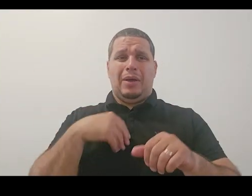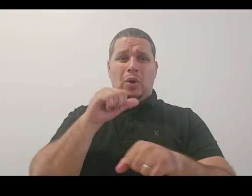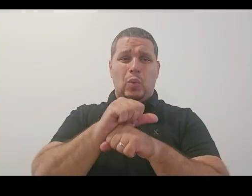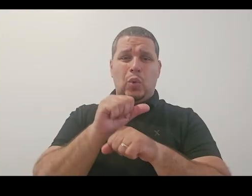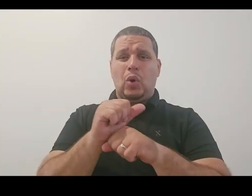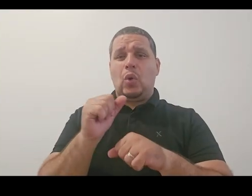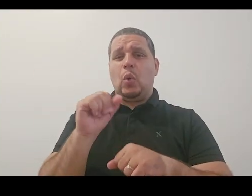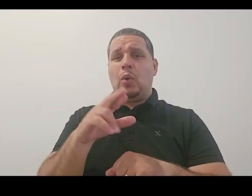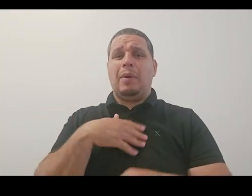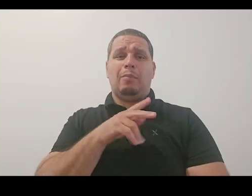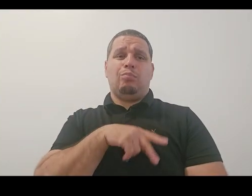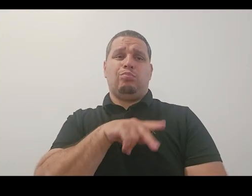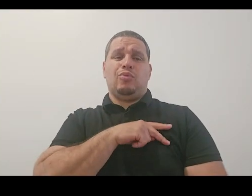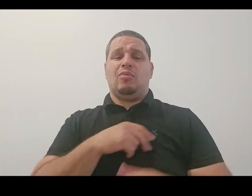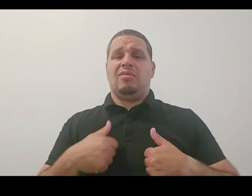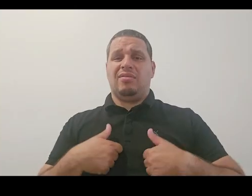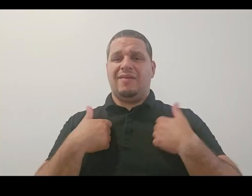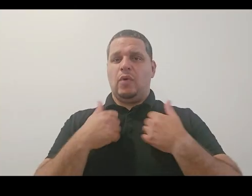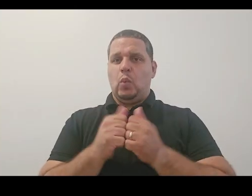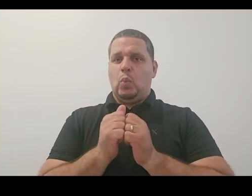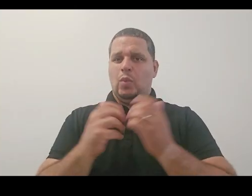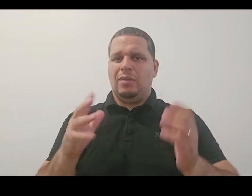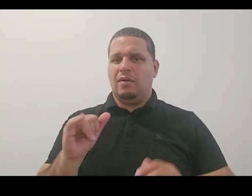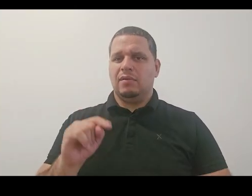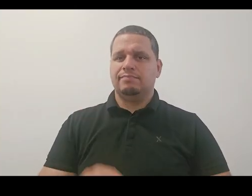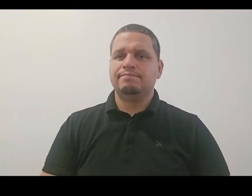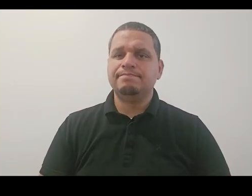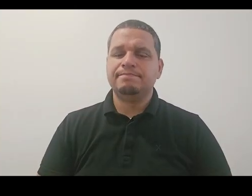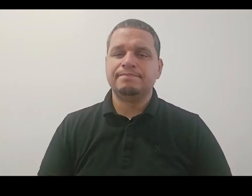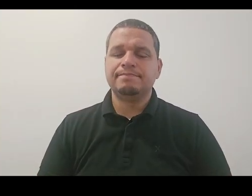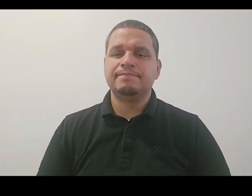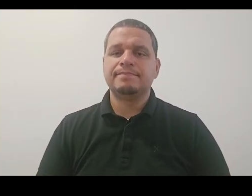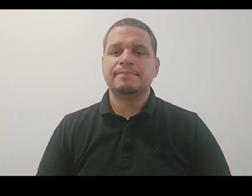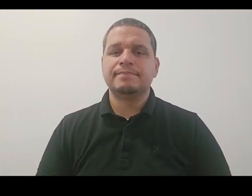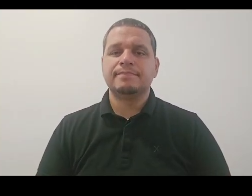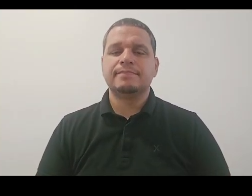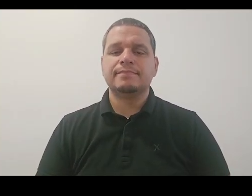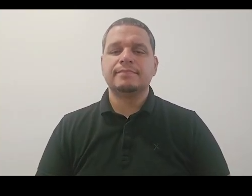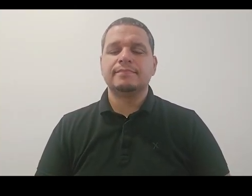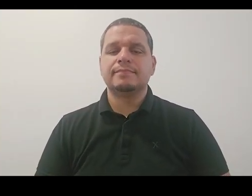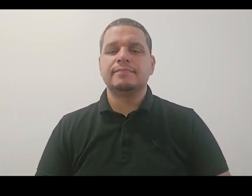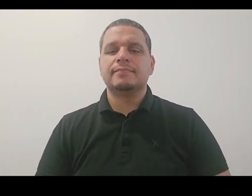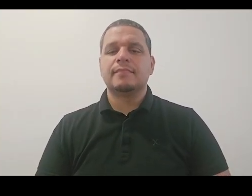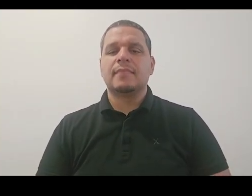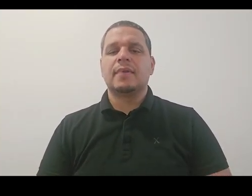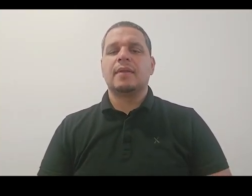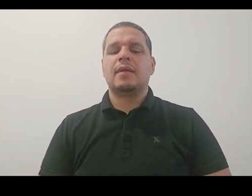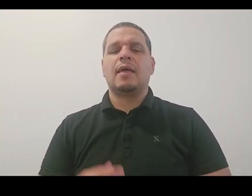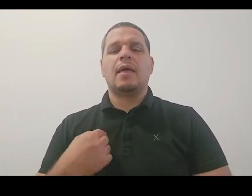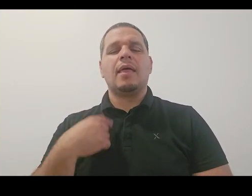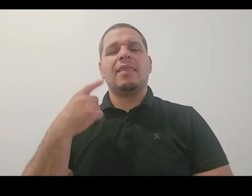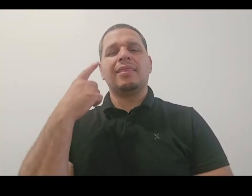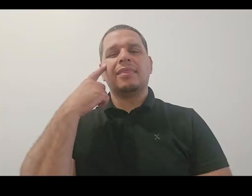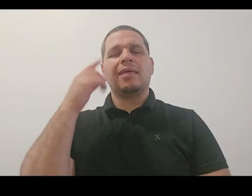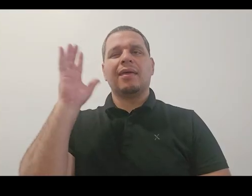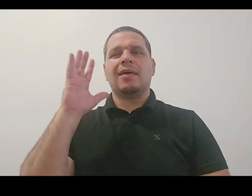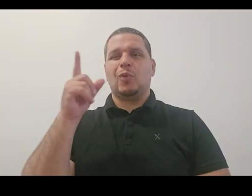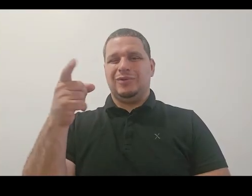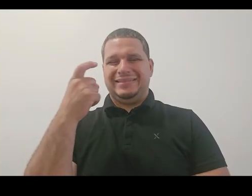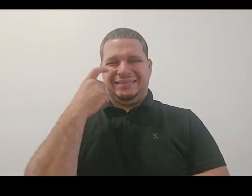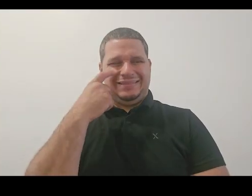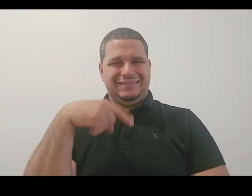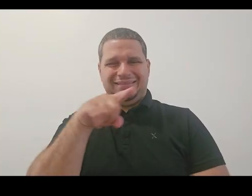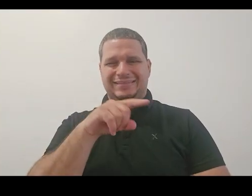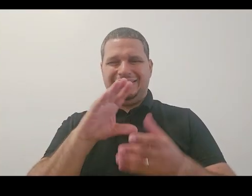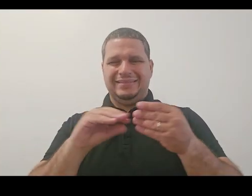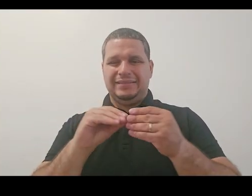personal life without it. And I just think back to what everybody has said about the